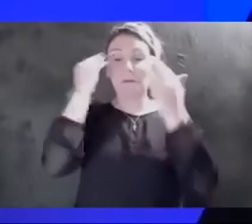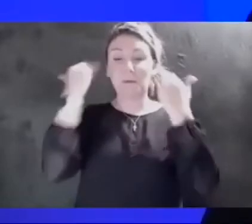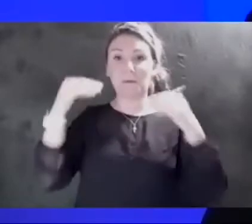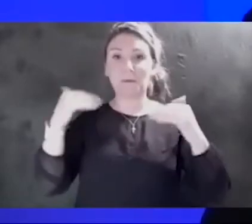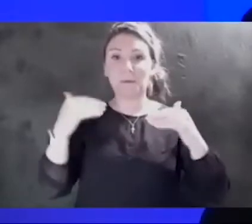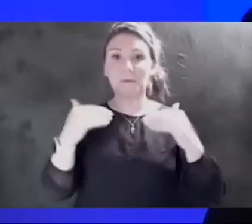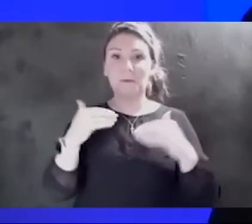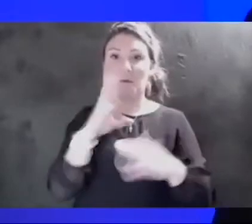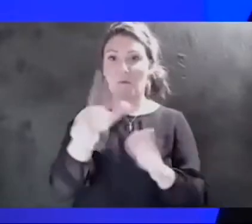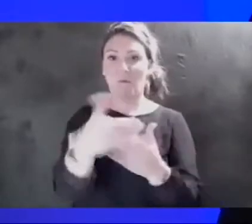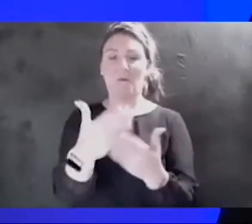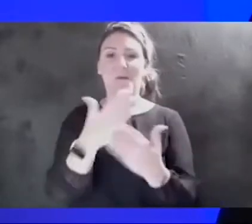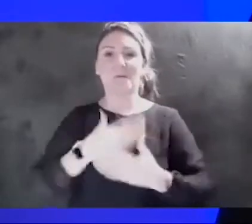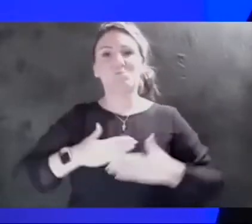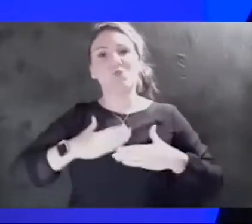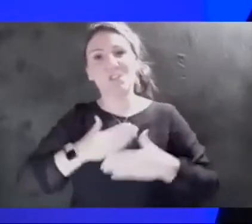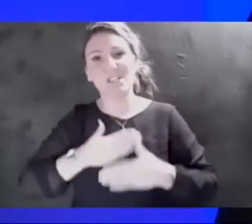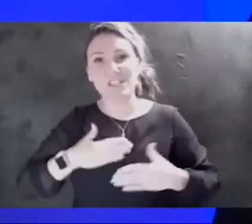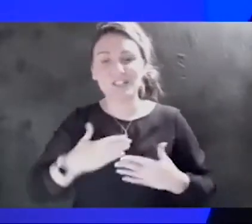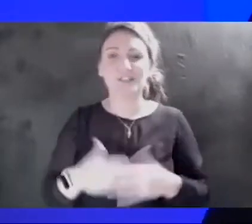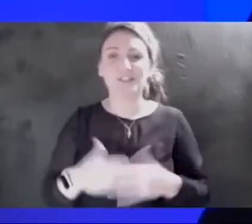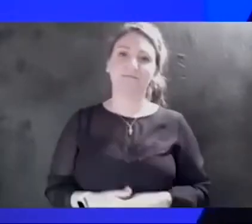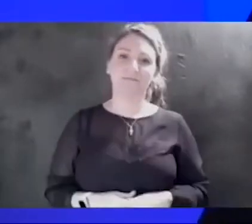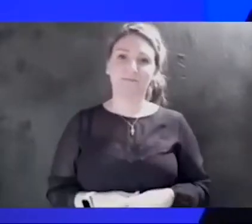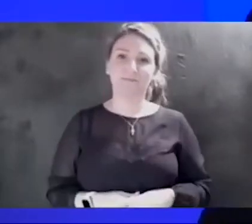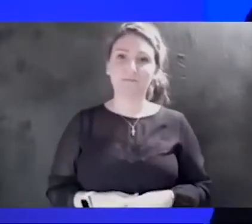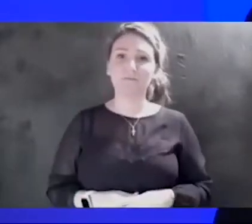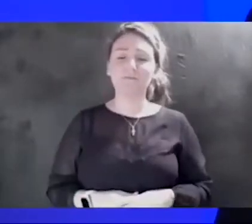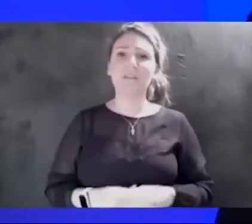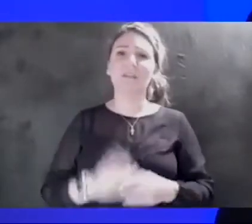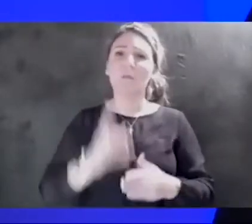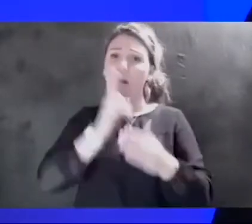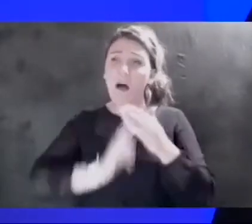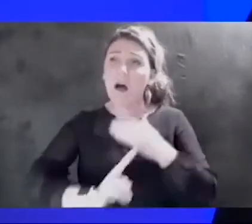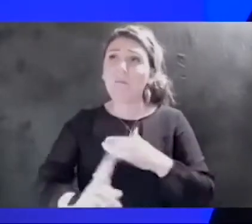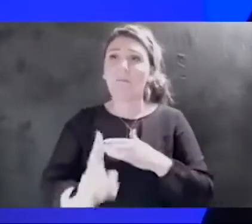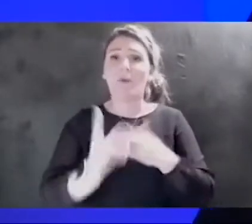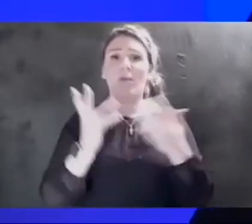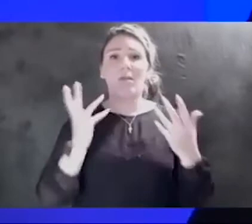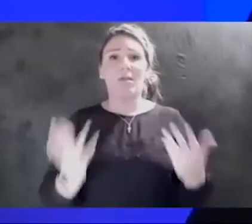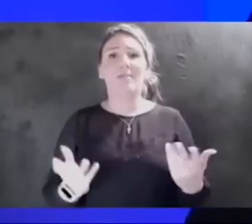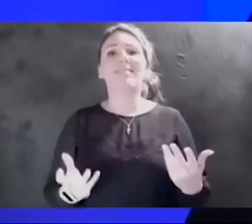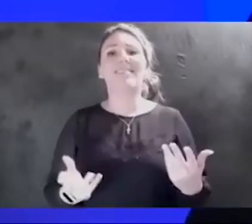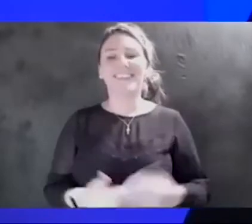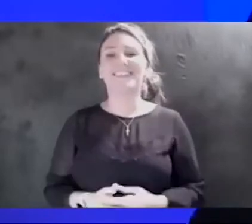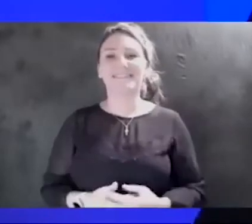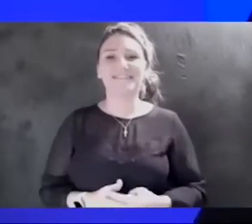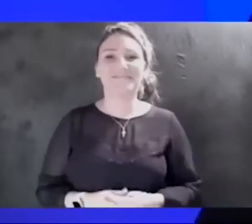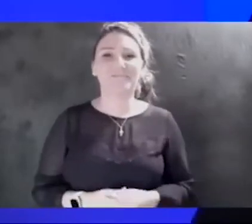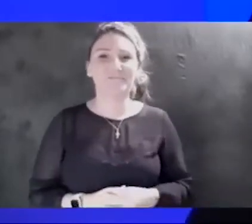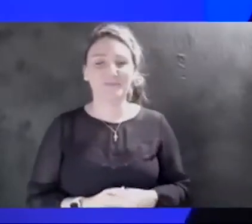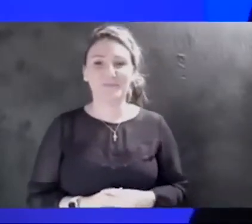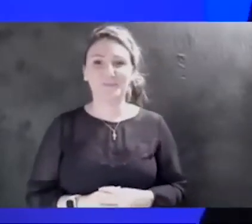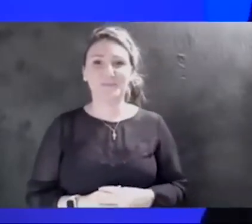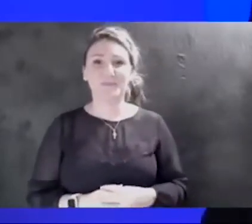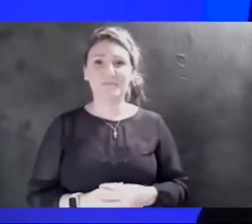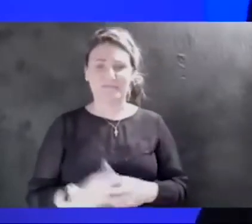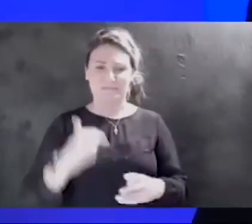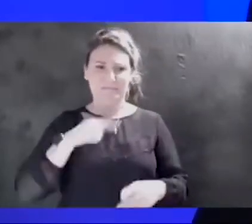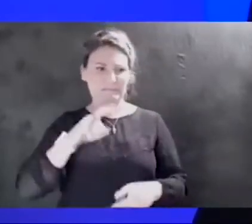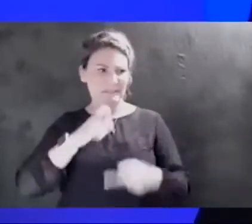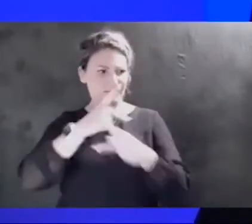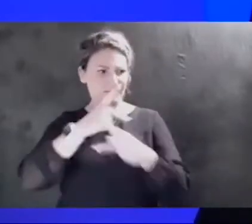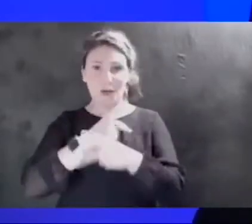appreciative, they were humbled, and you know, those I got to figure out something to do with